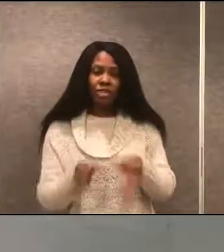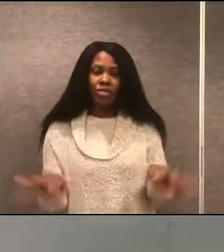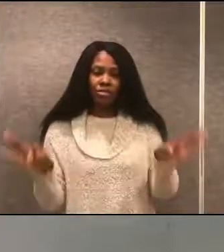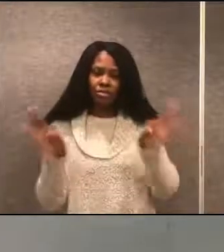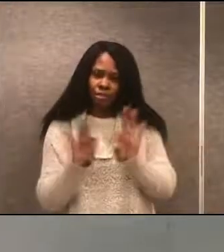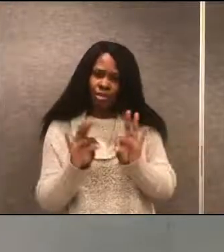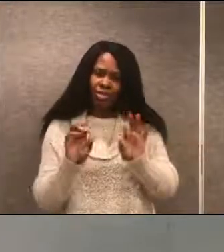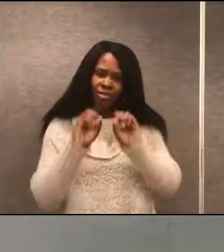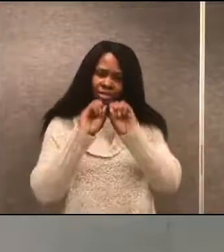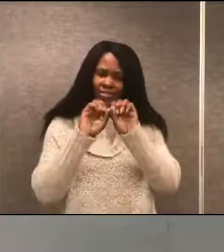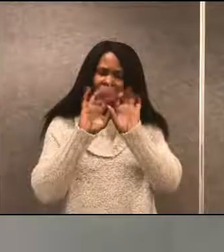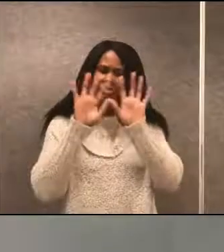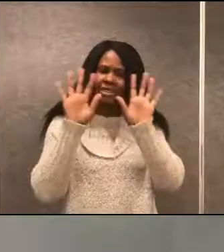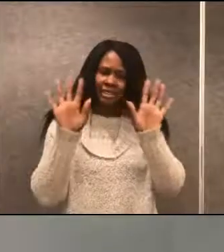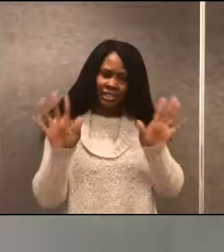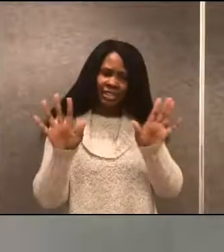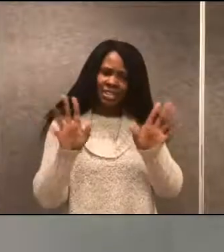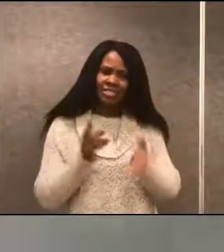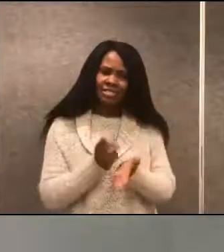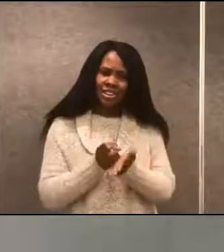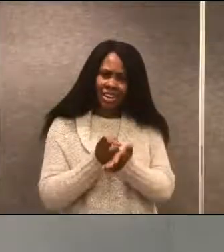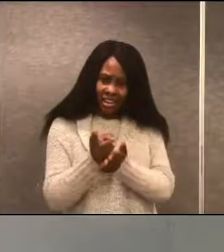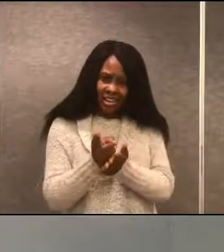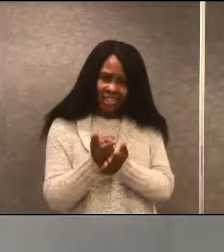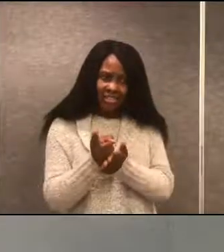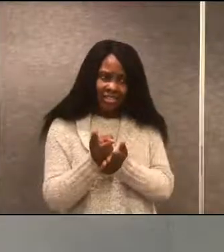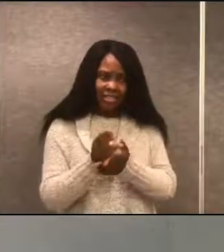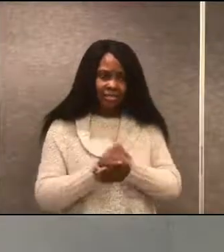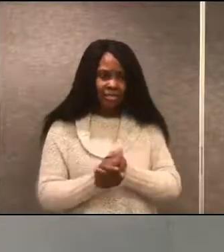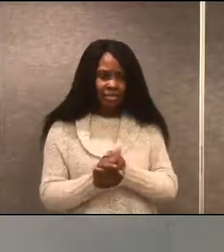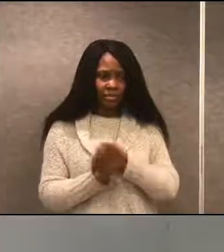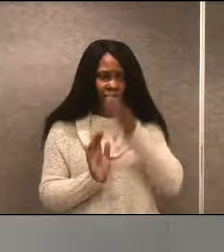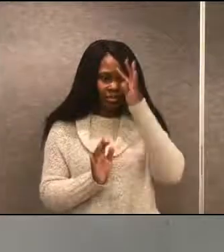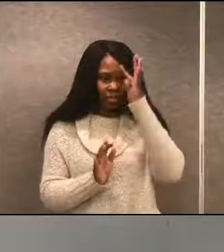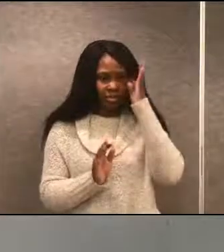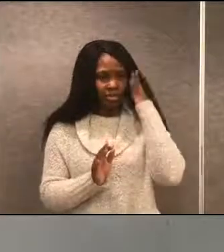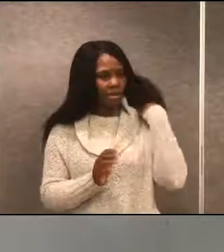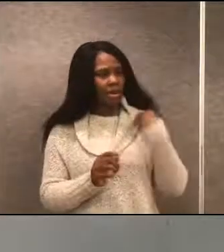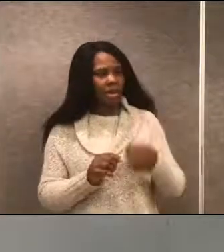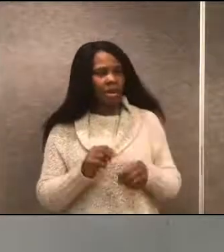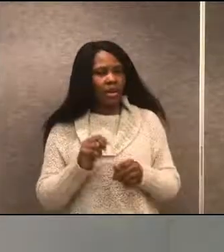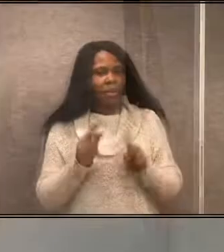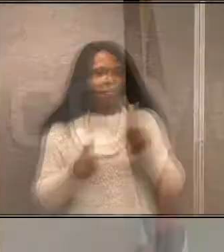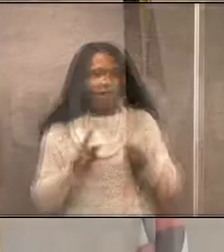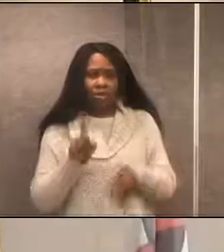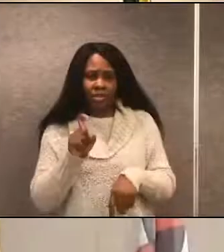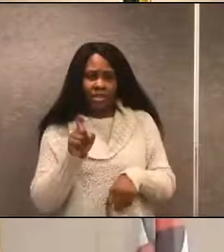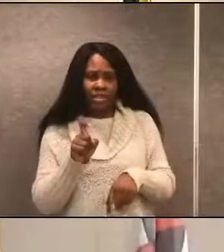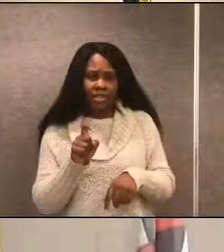you just have to be honest. It's an honest merit where people have to tell the truth if they're traveling,